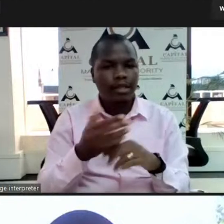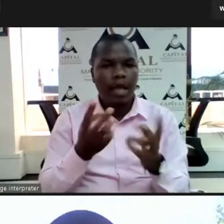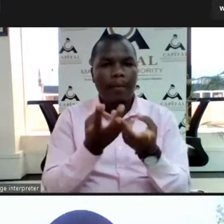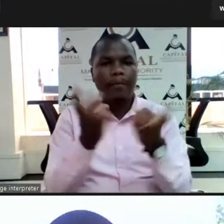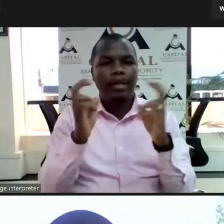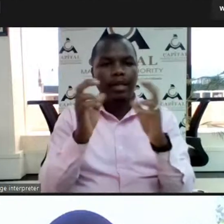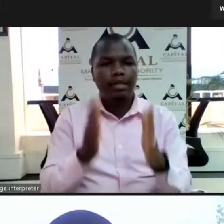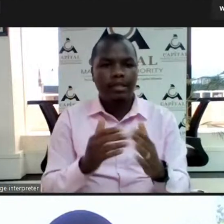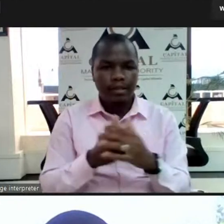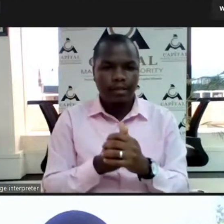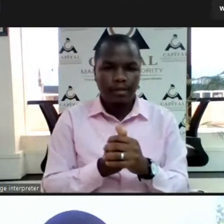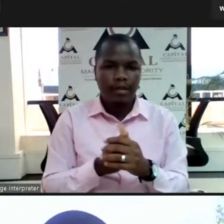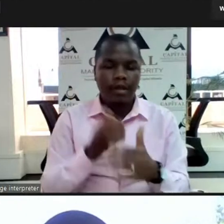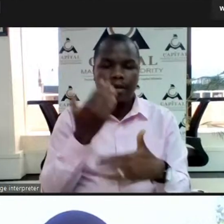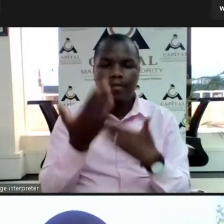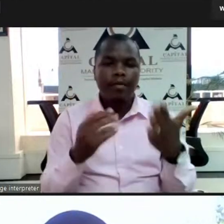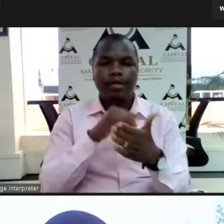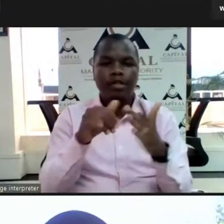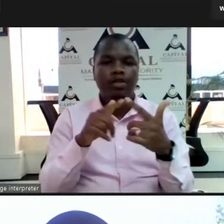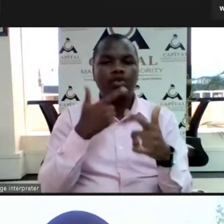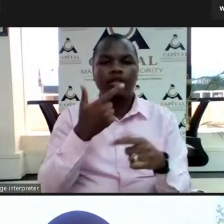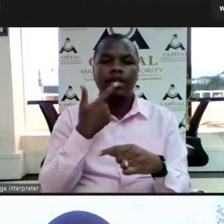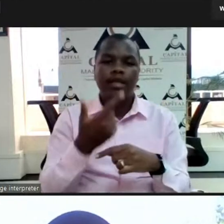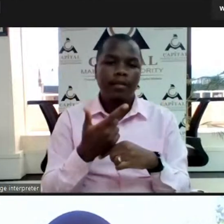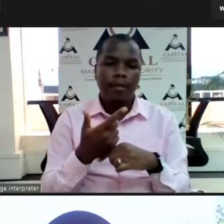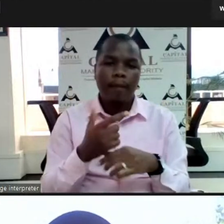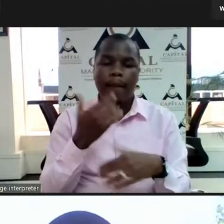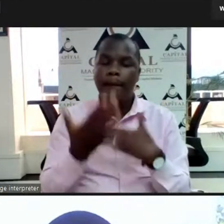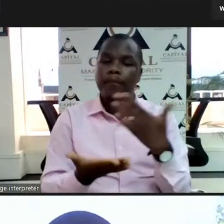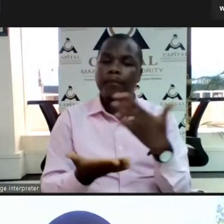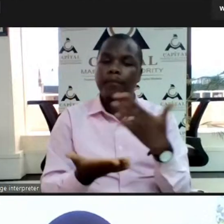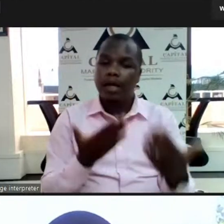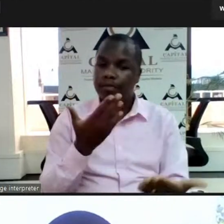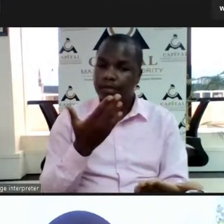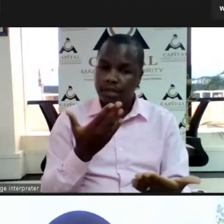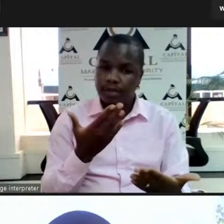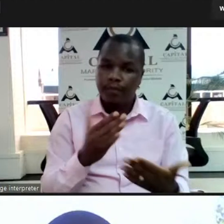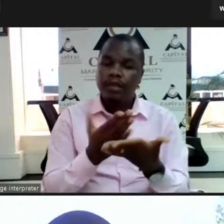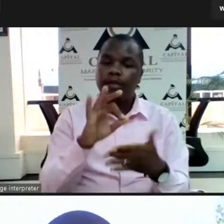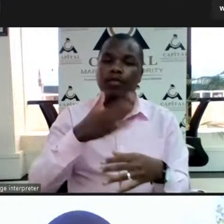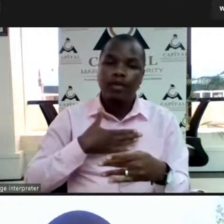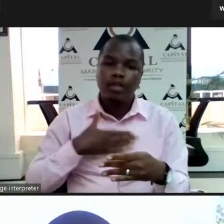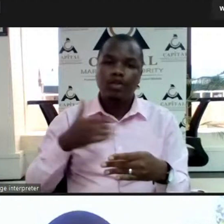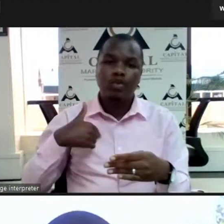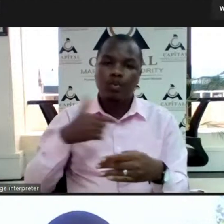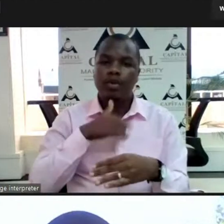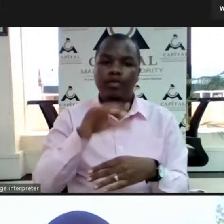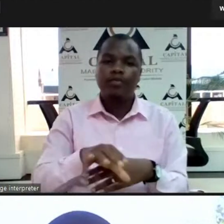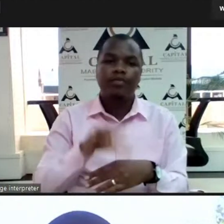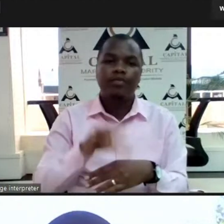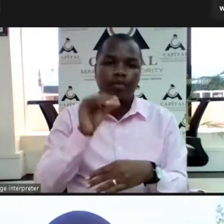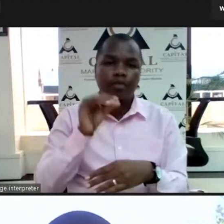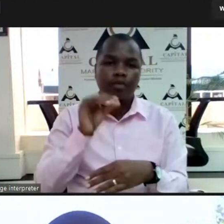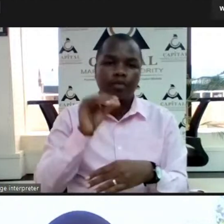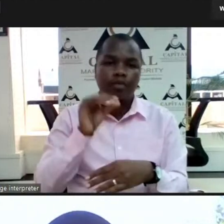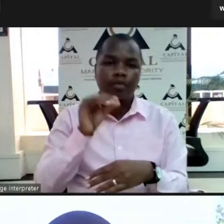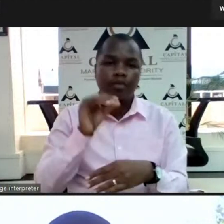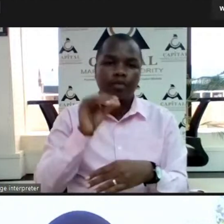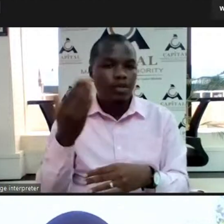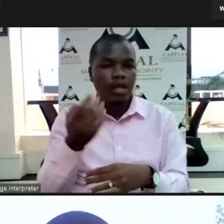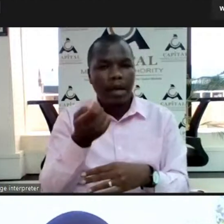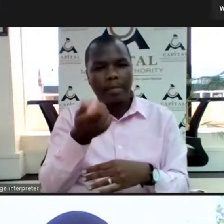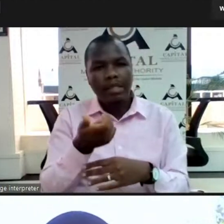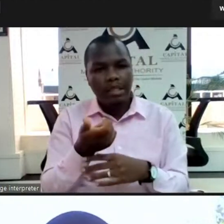panelists. Maybe just to say, perhaps some of us, we found maybe presentations a bit,